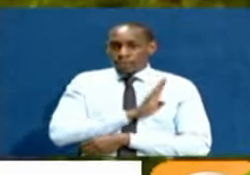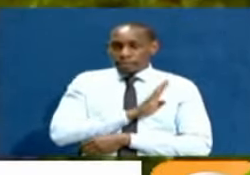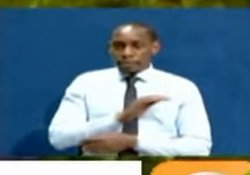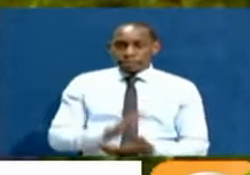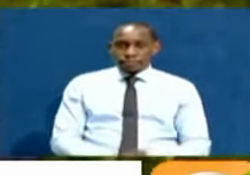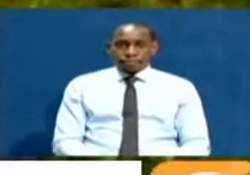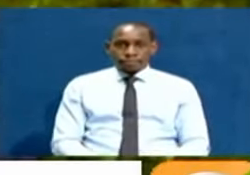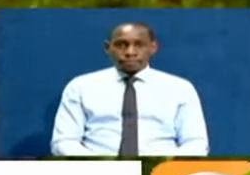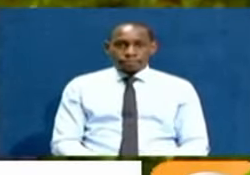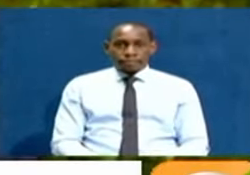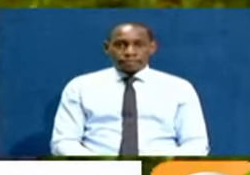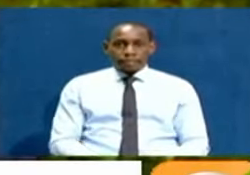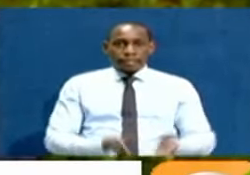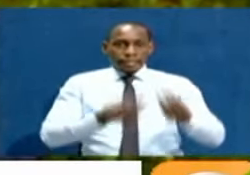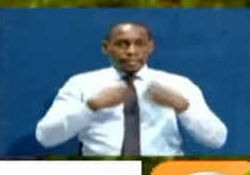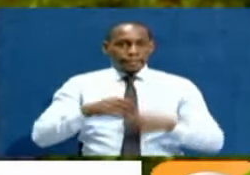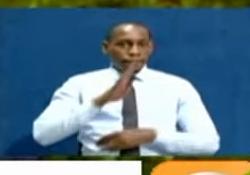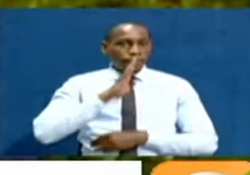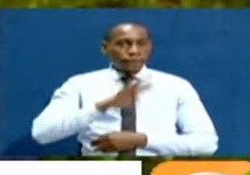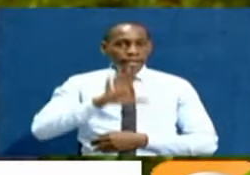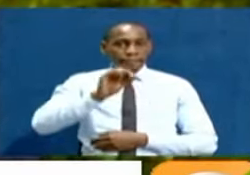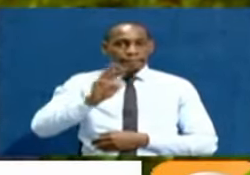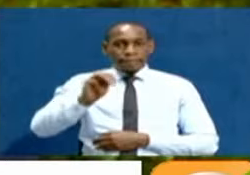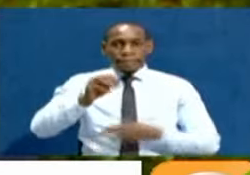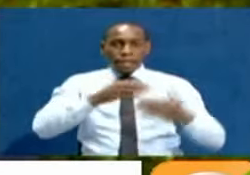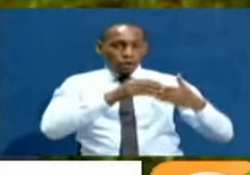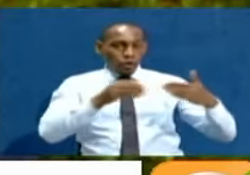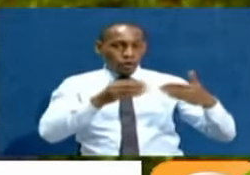board? Give me $450 million.